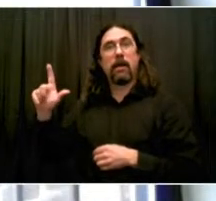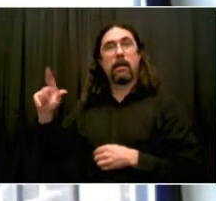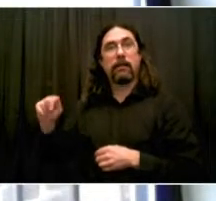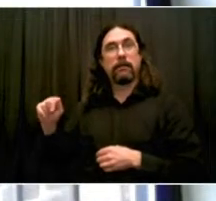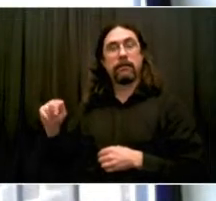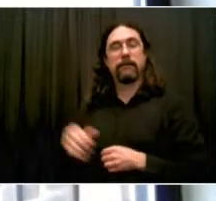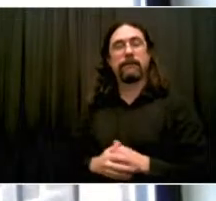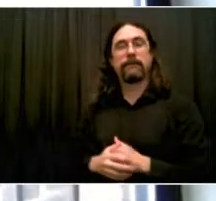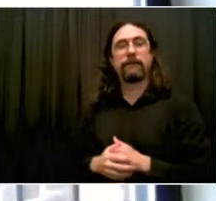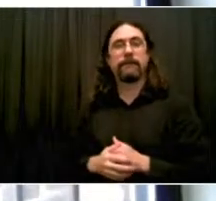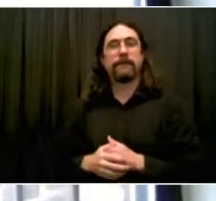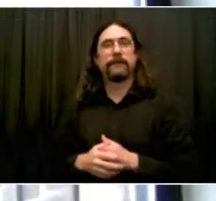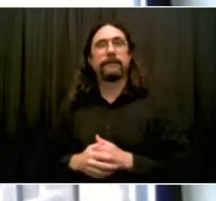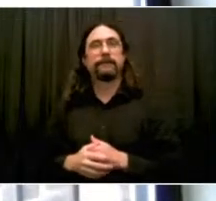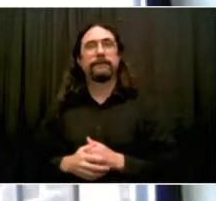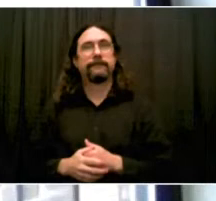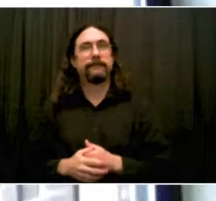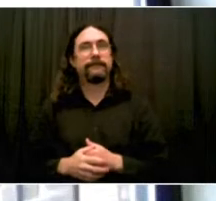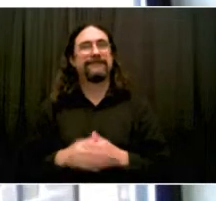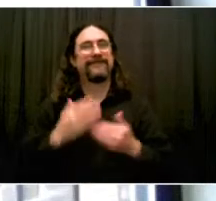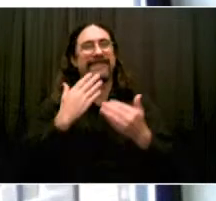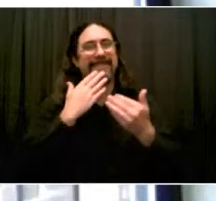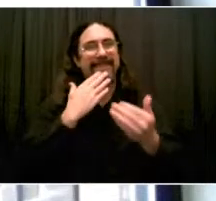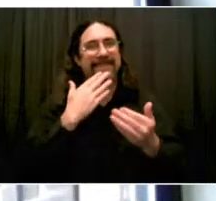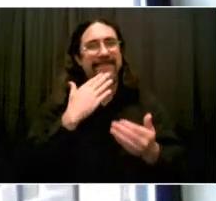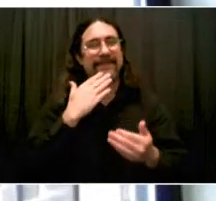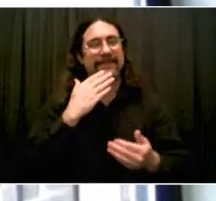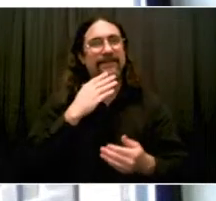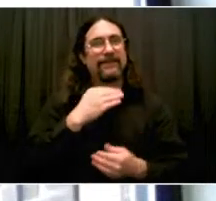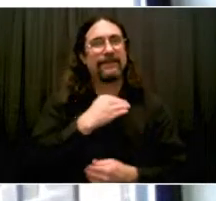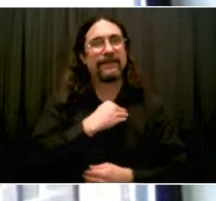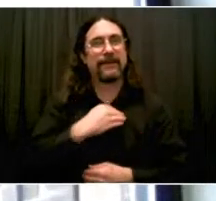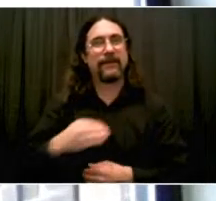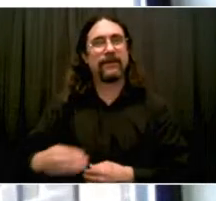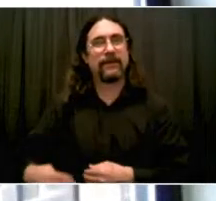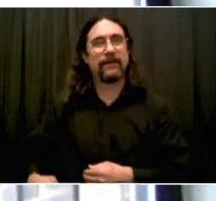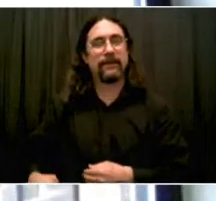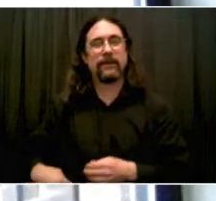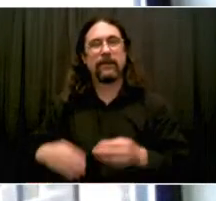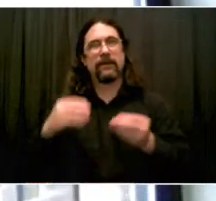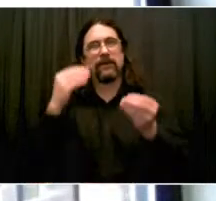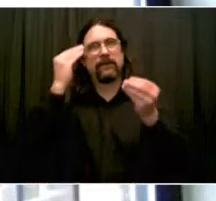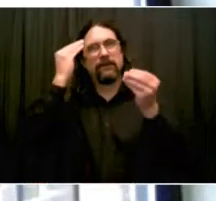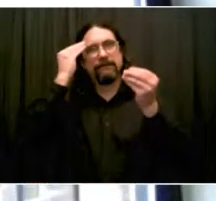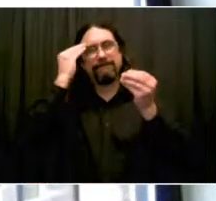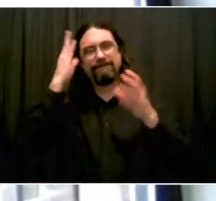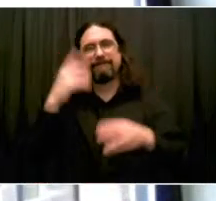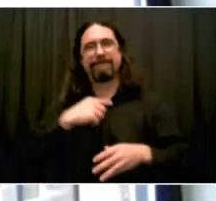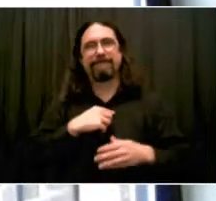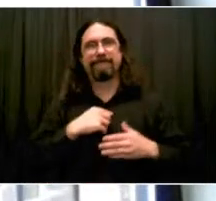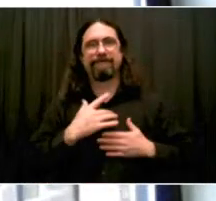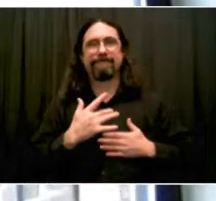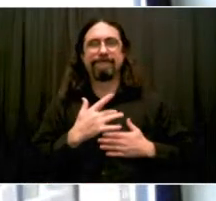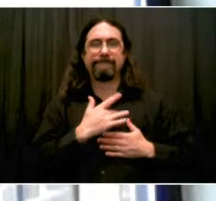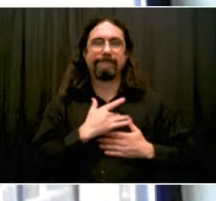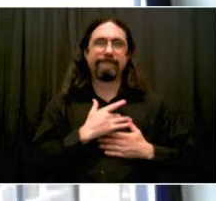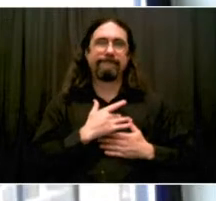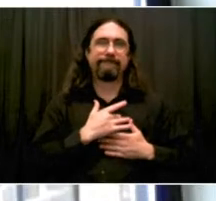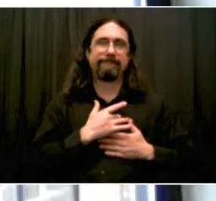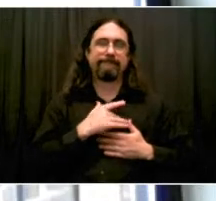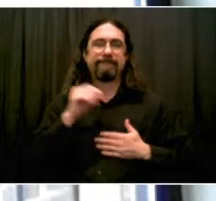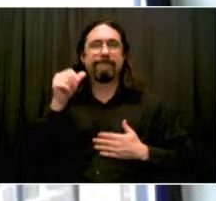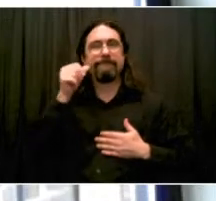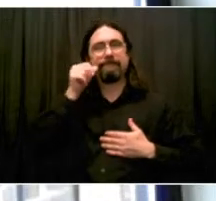I was really just this morning really floored. Yesterday morning, I was getting ready for work. I was watching the announcements